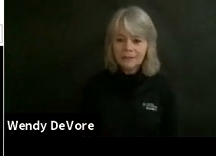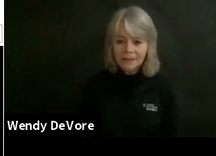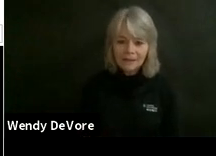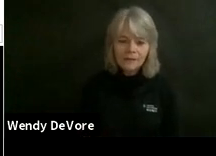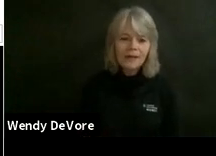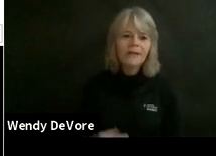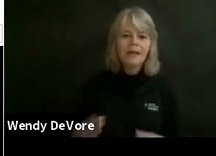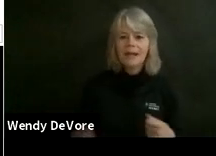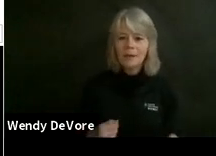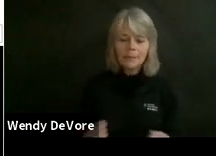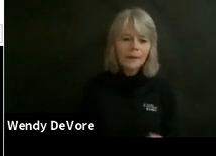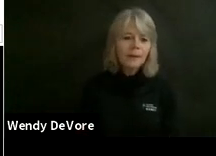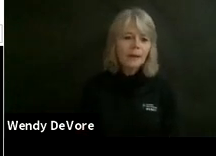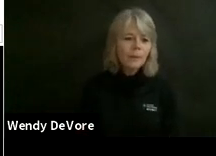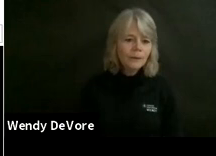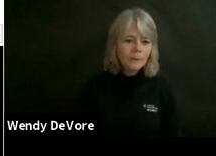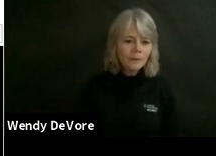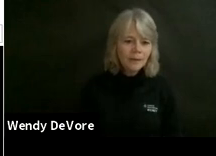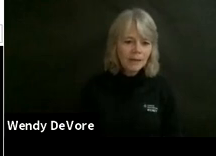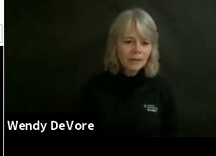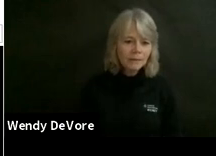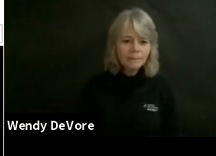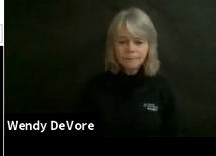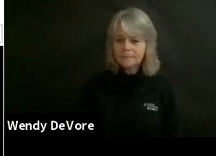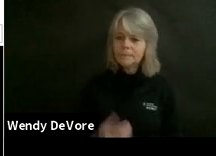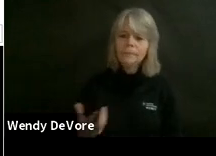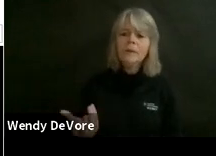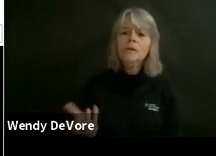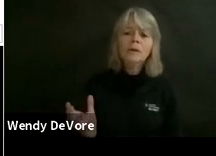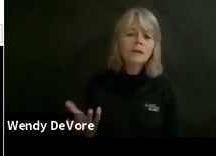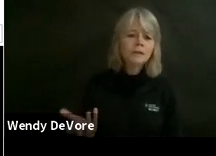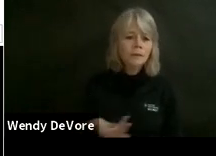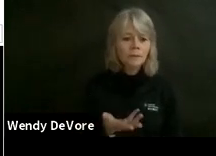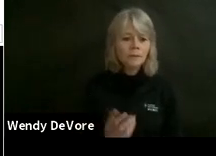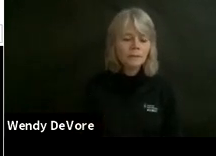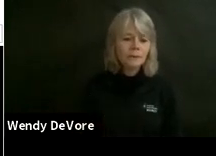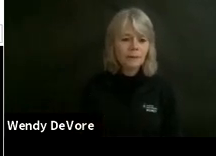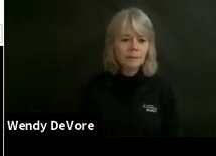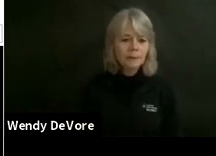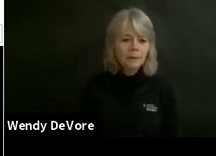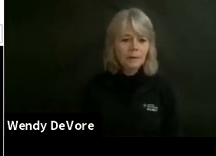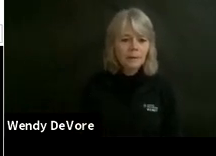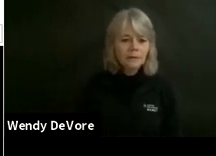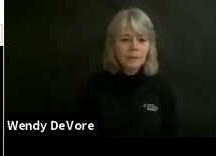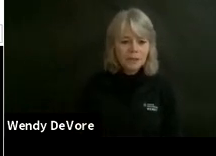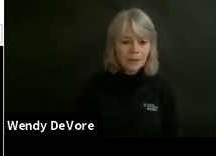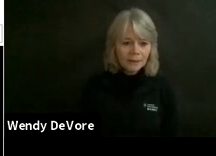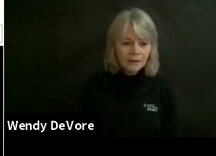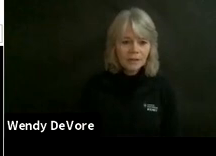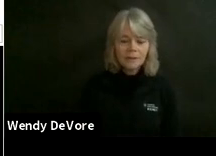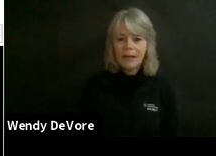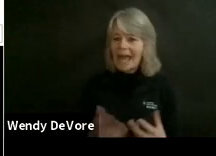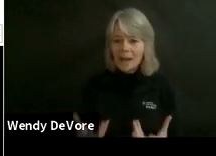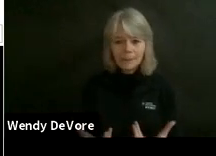assisted listening device that can help with communication. You can also use the speech